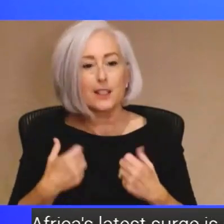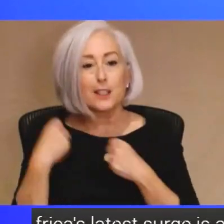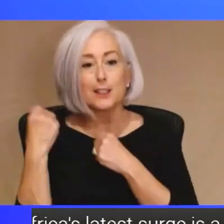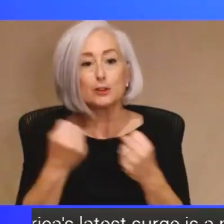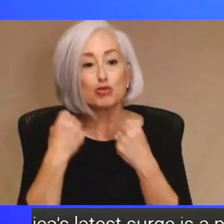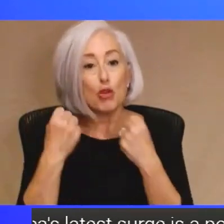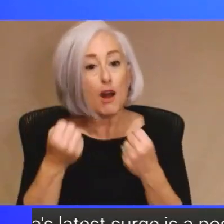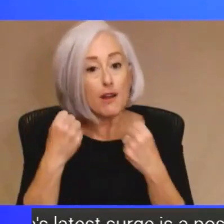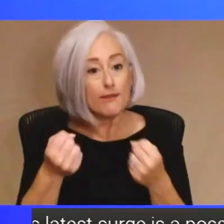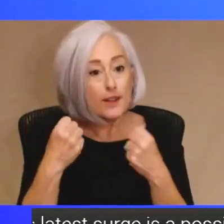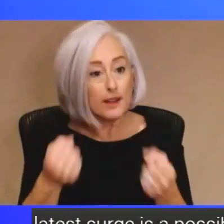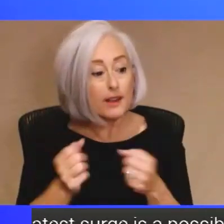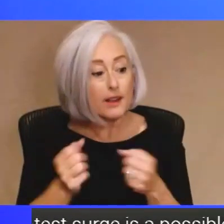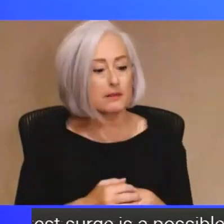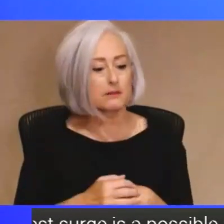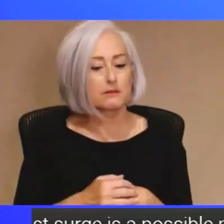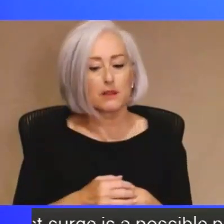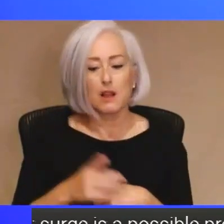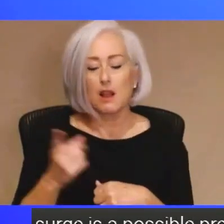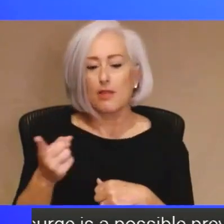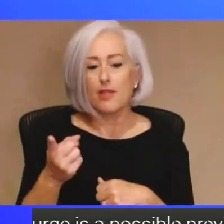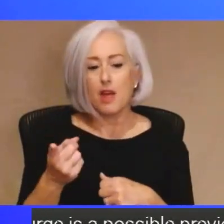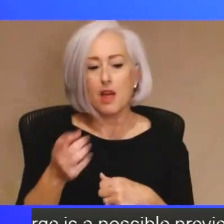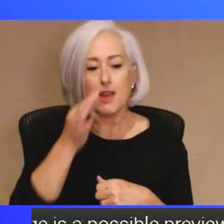eat poorly, mechanization.